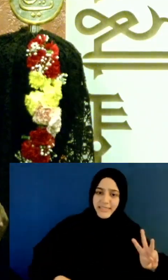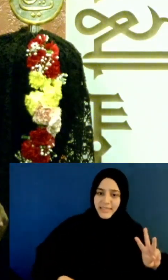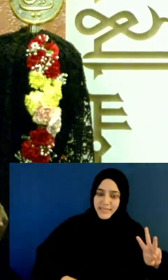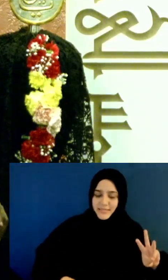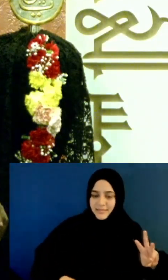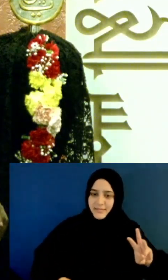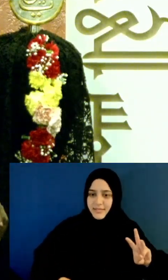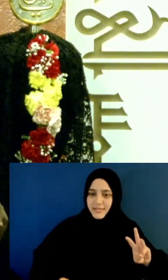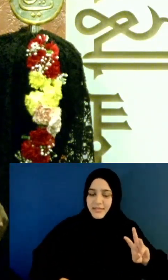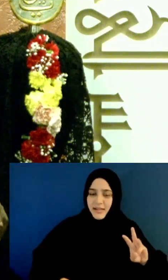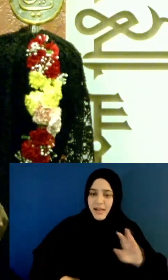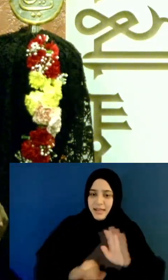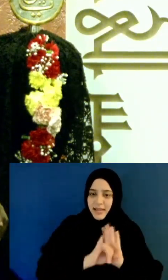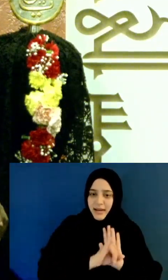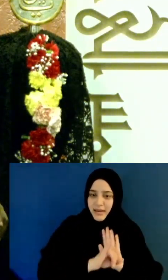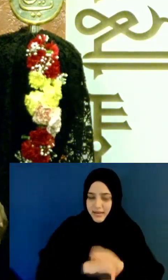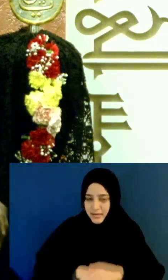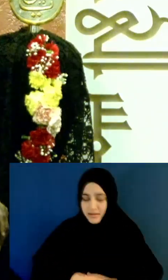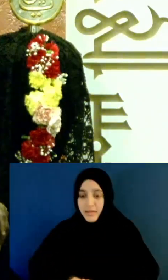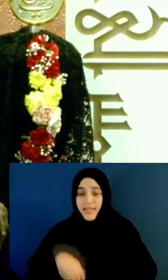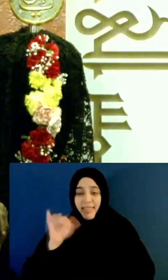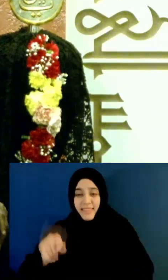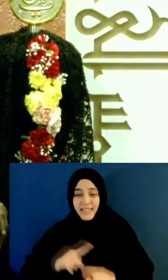And these differences are on three levels.